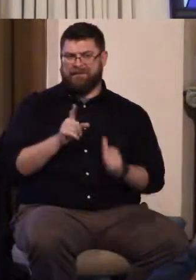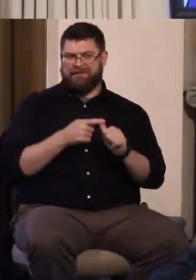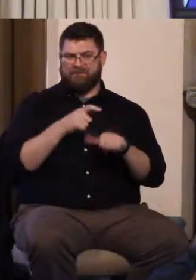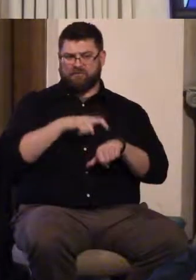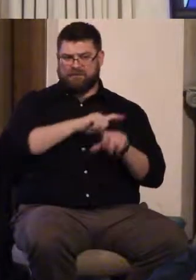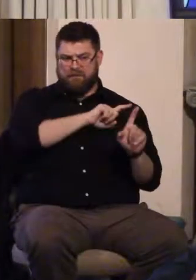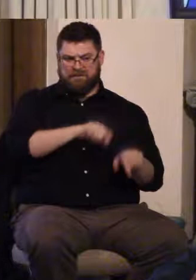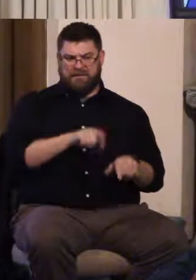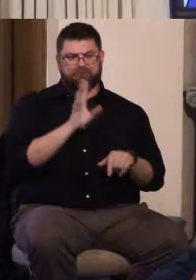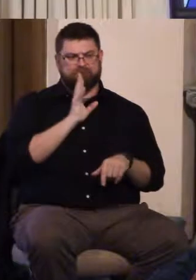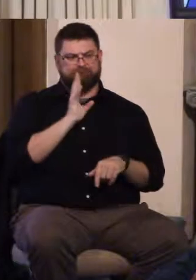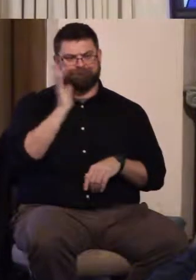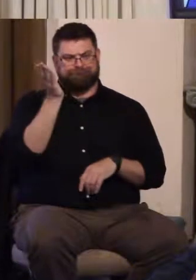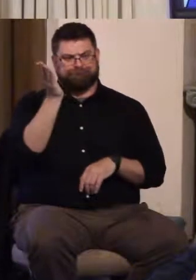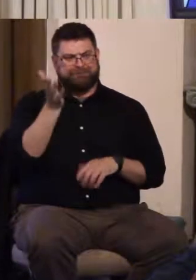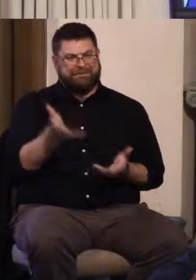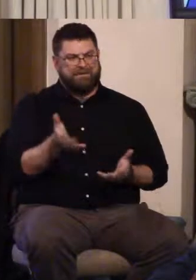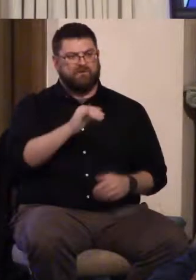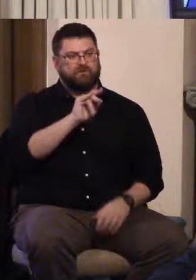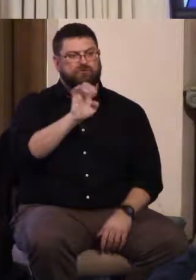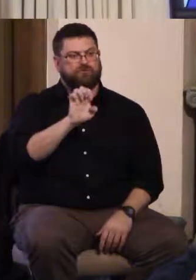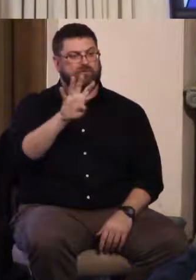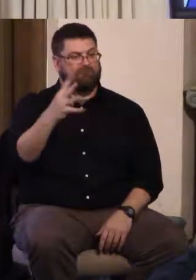speak here on June 4th,